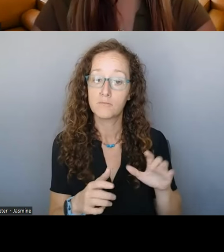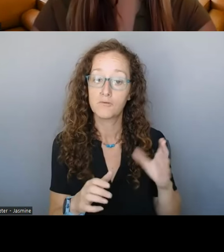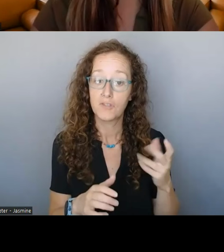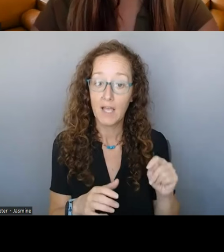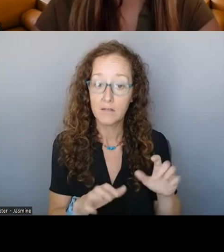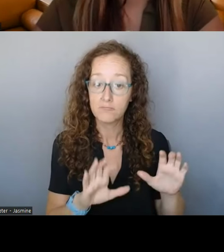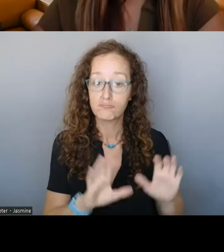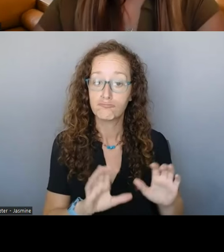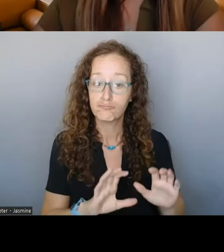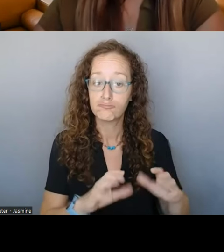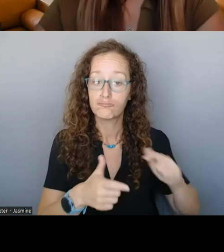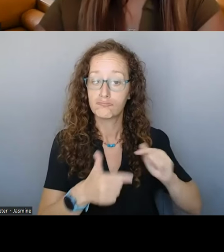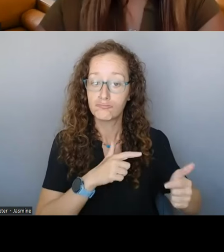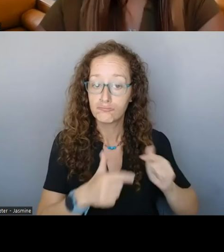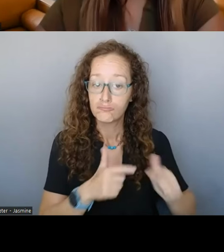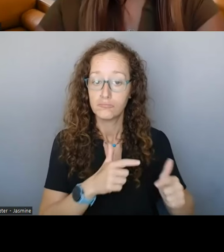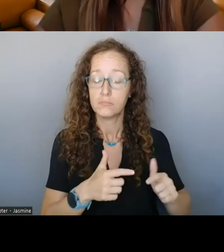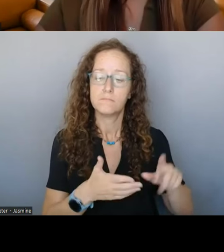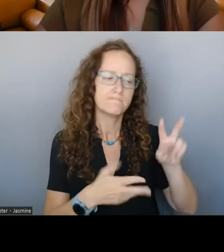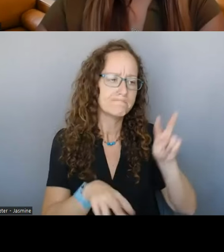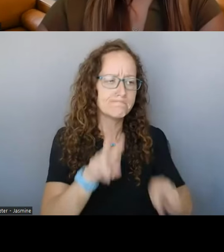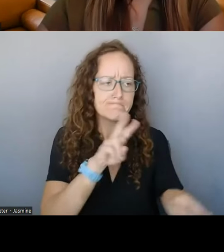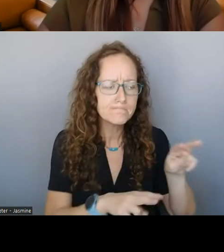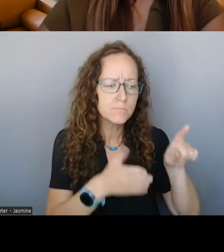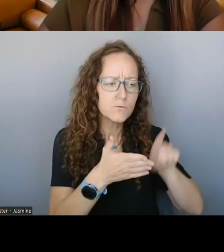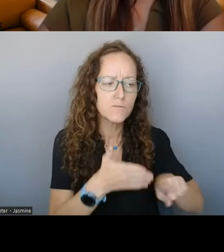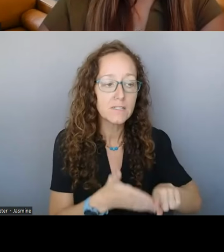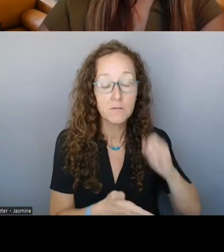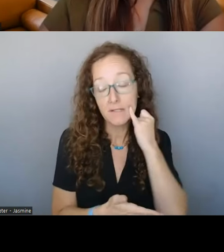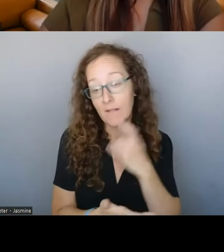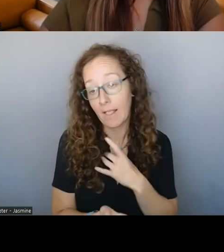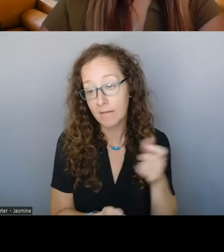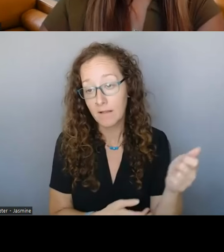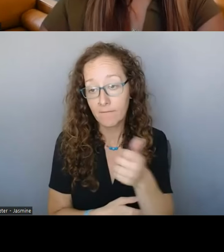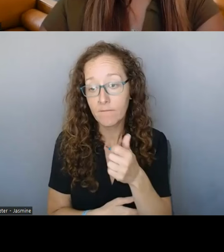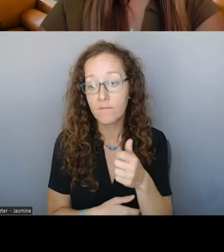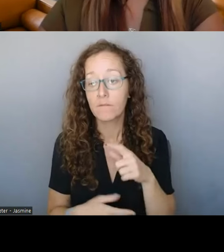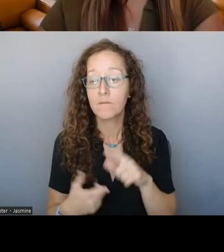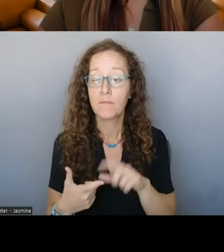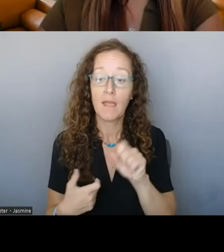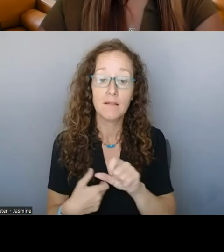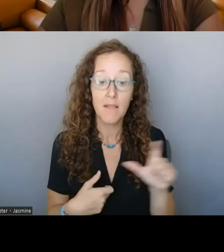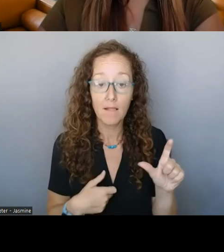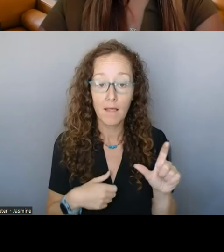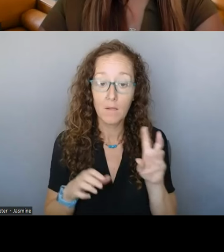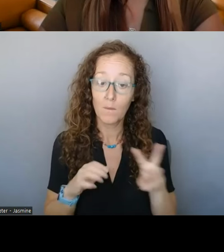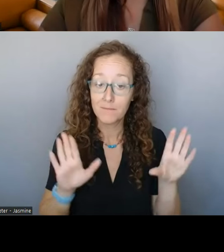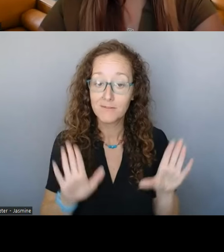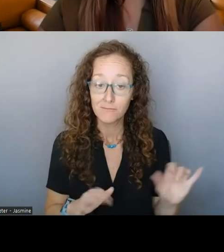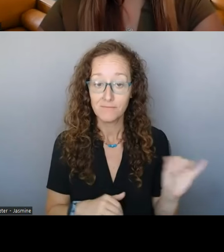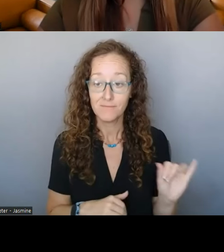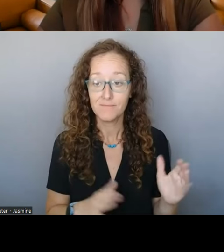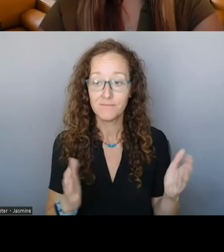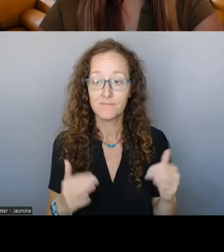own research. Senior Linkage Line also has a really great website. We partner with Disability Hub Minnesota and